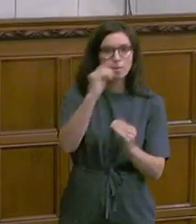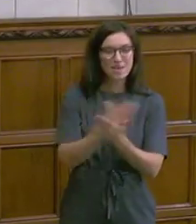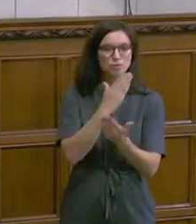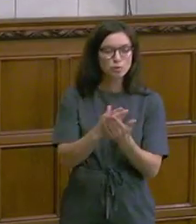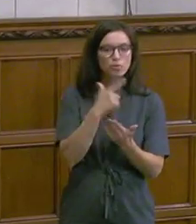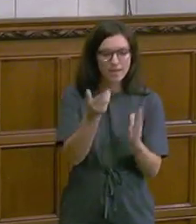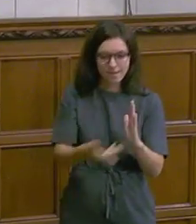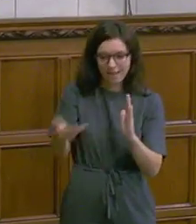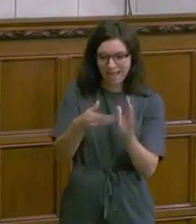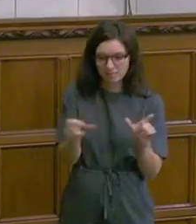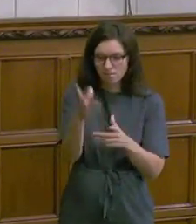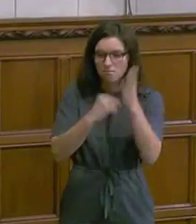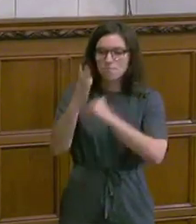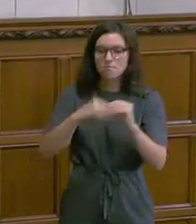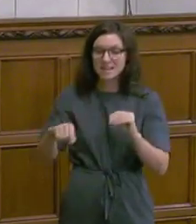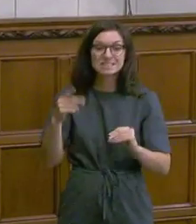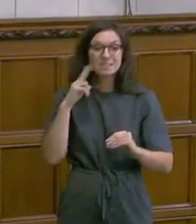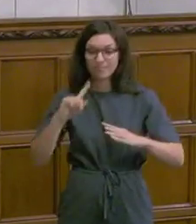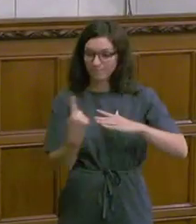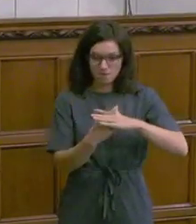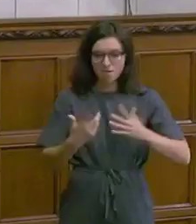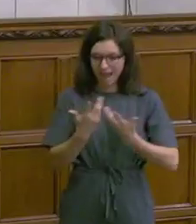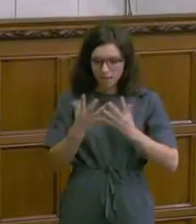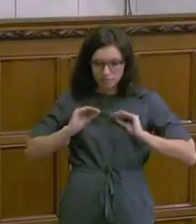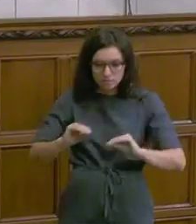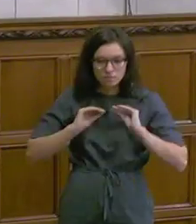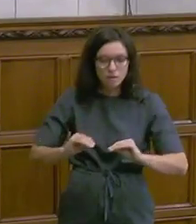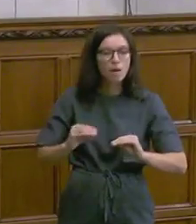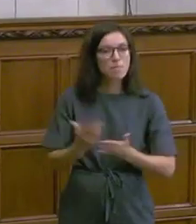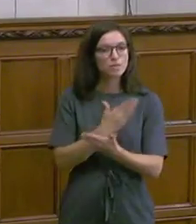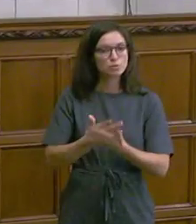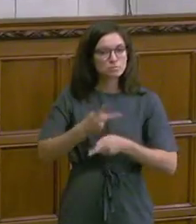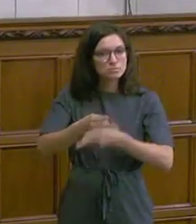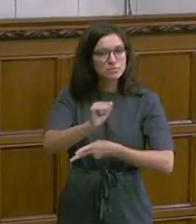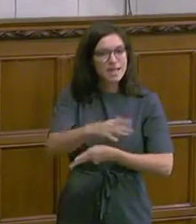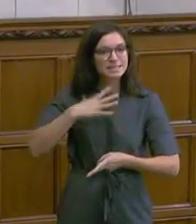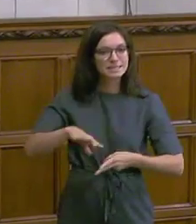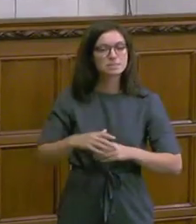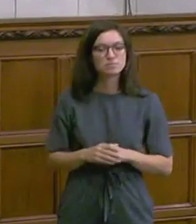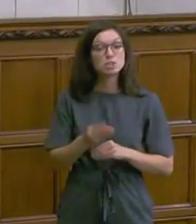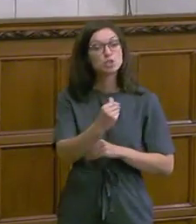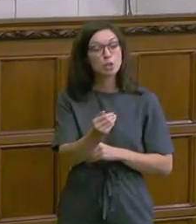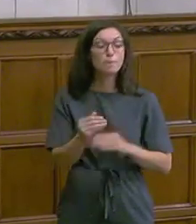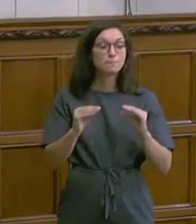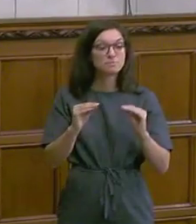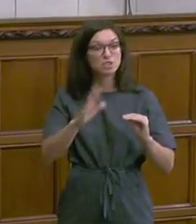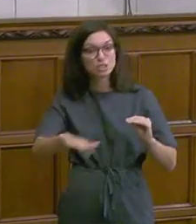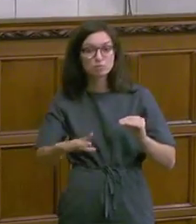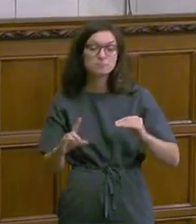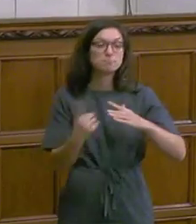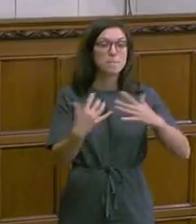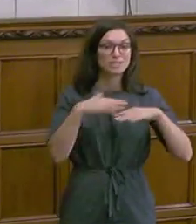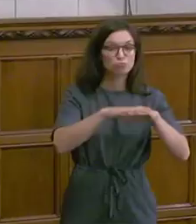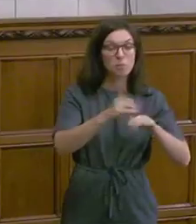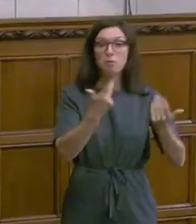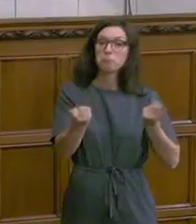how to meet them? Now, while some children cope very well in mainstream education, others struggle in this setting. Nottinghamshire